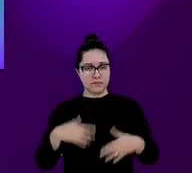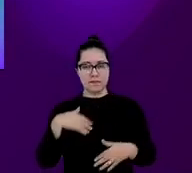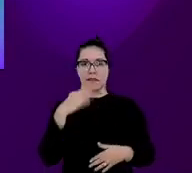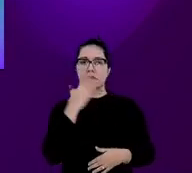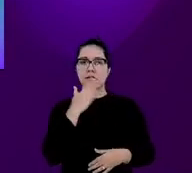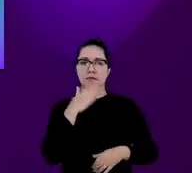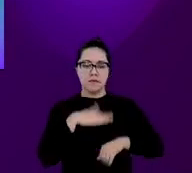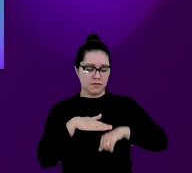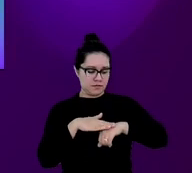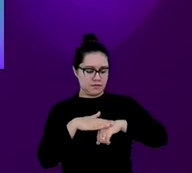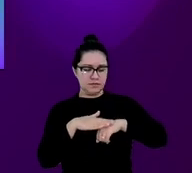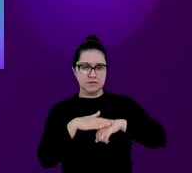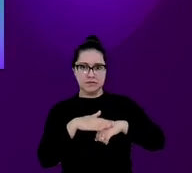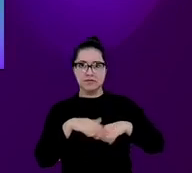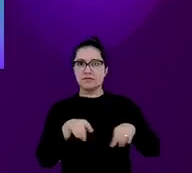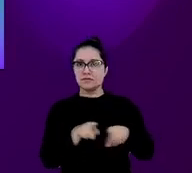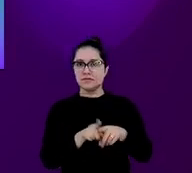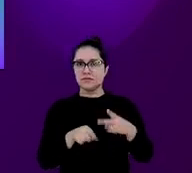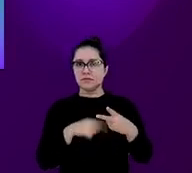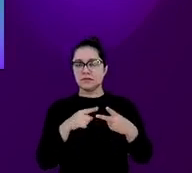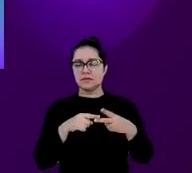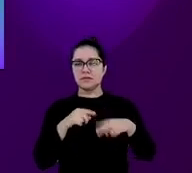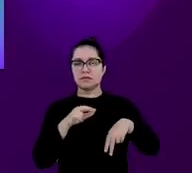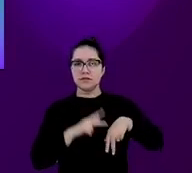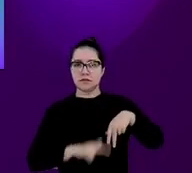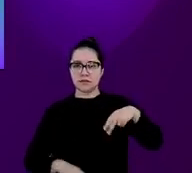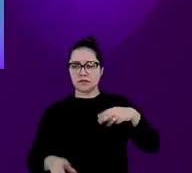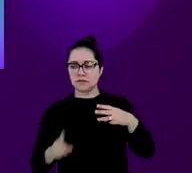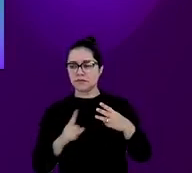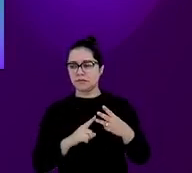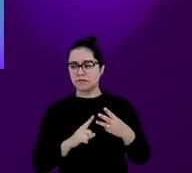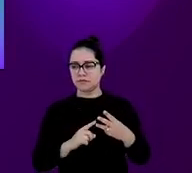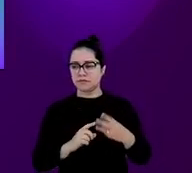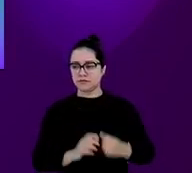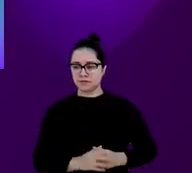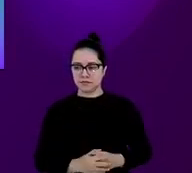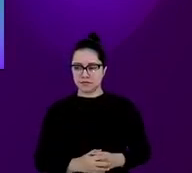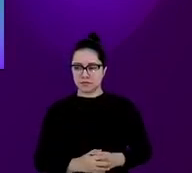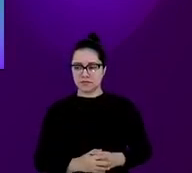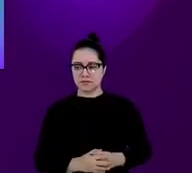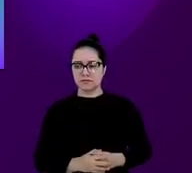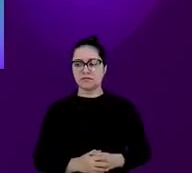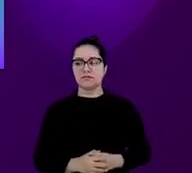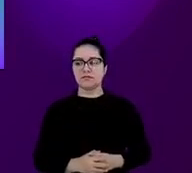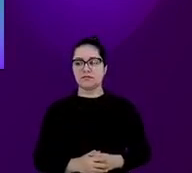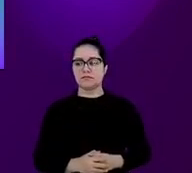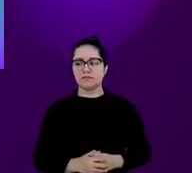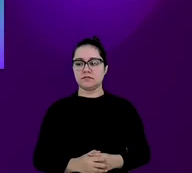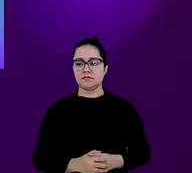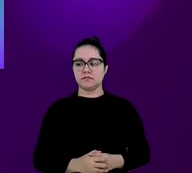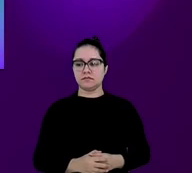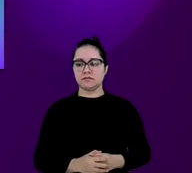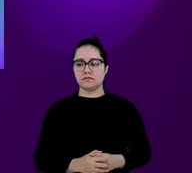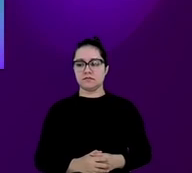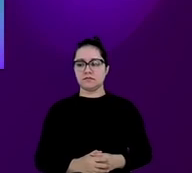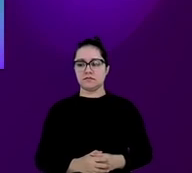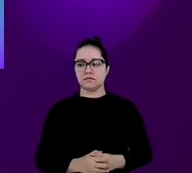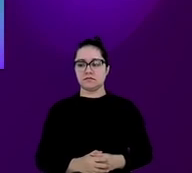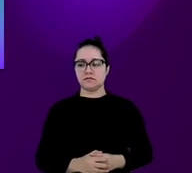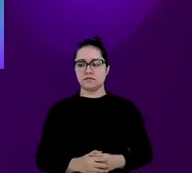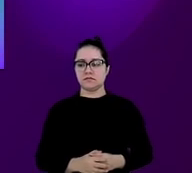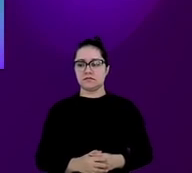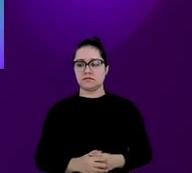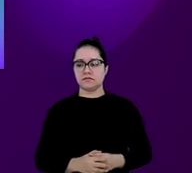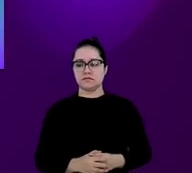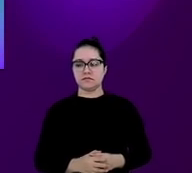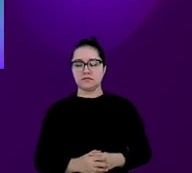the tissue, the thickness of the fat tissue, and the